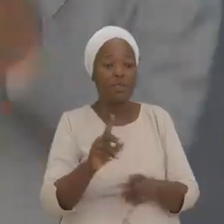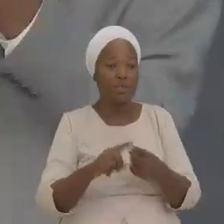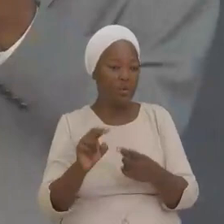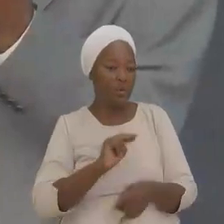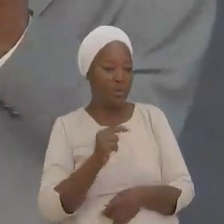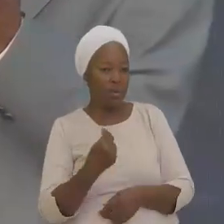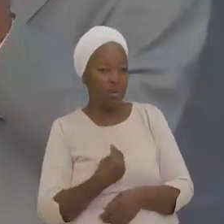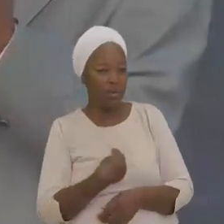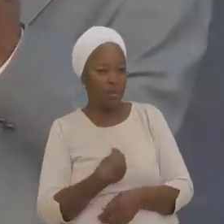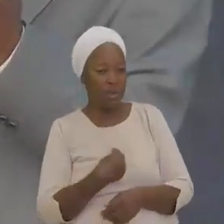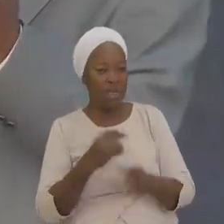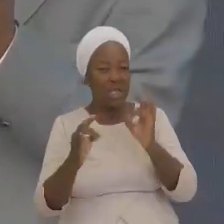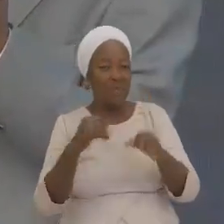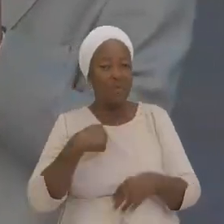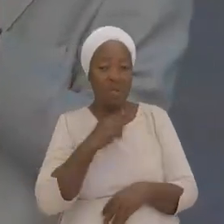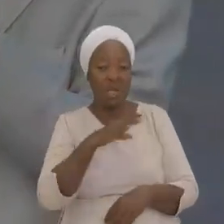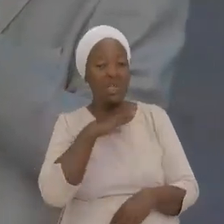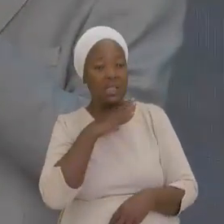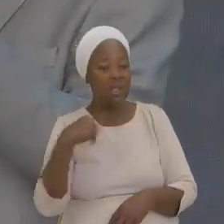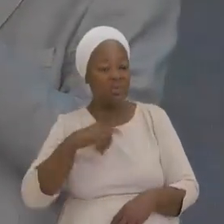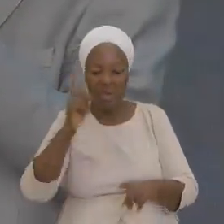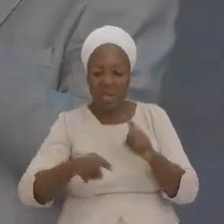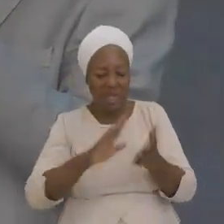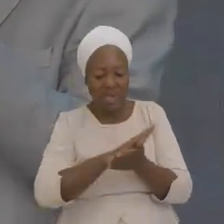If we're dead here, we cannot clean up other people.